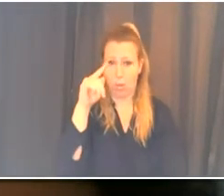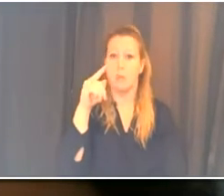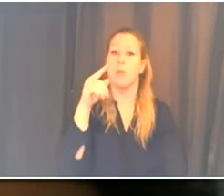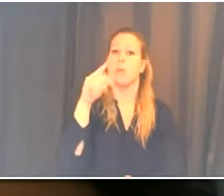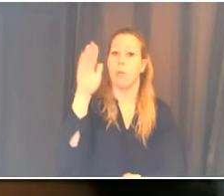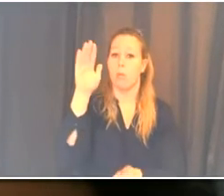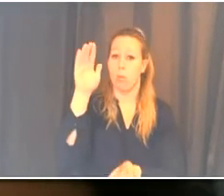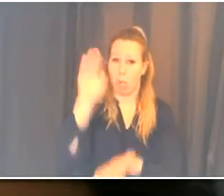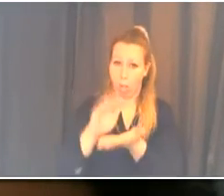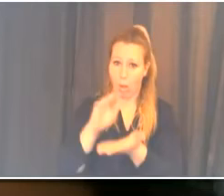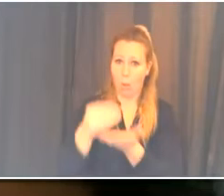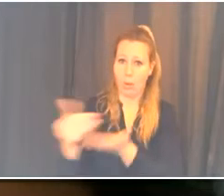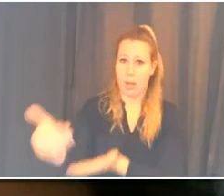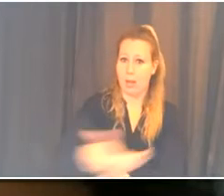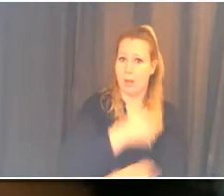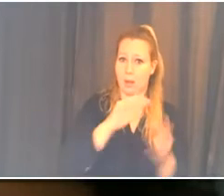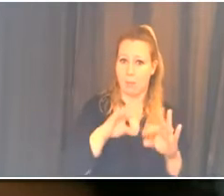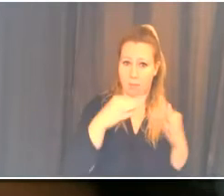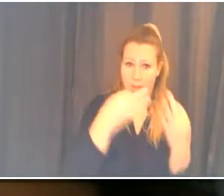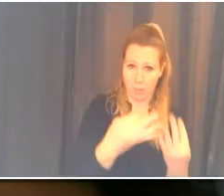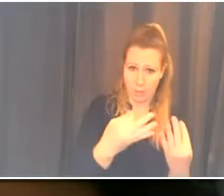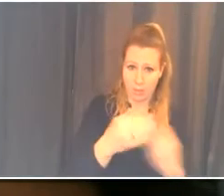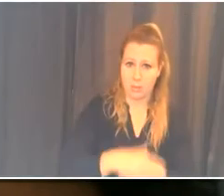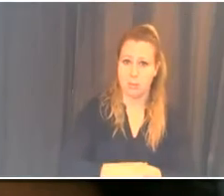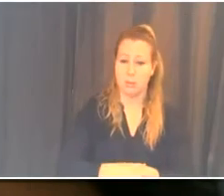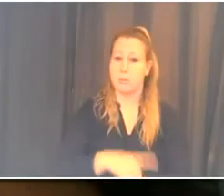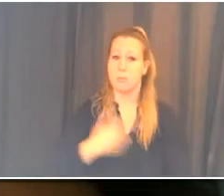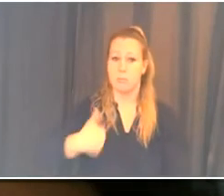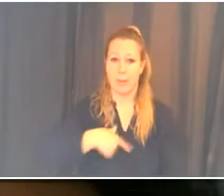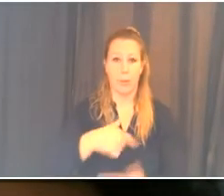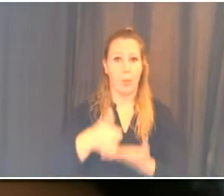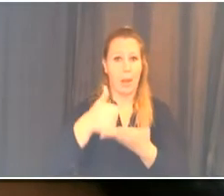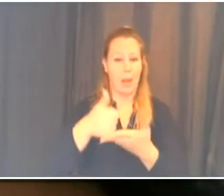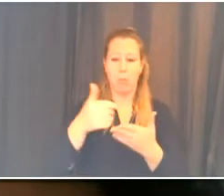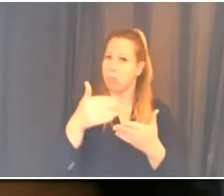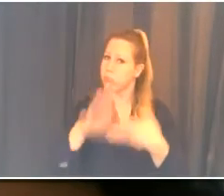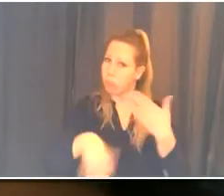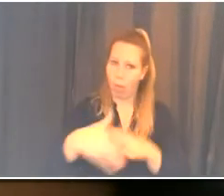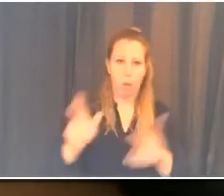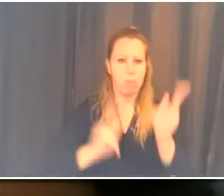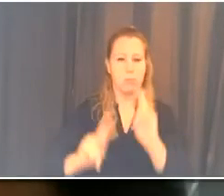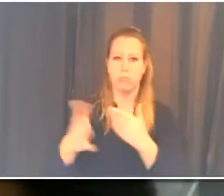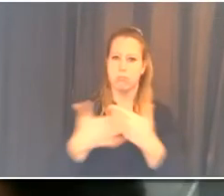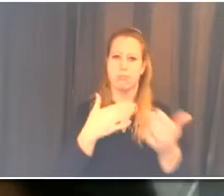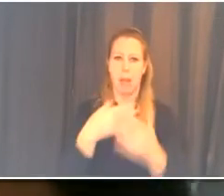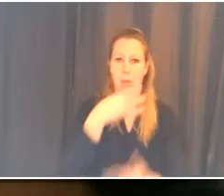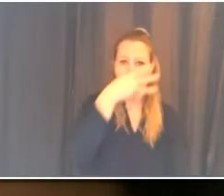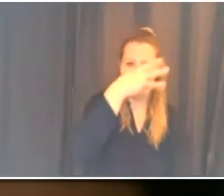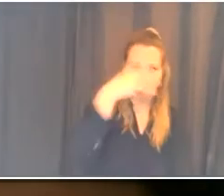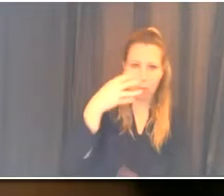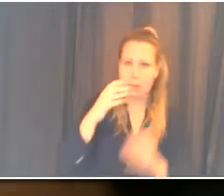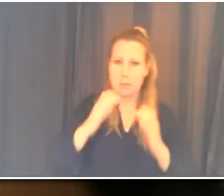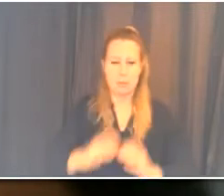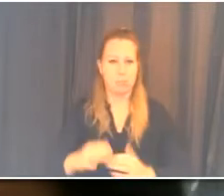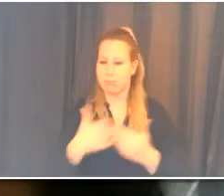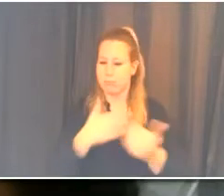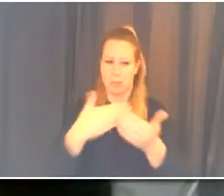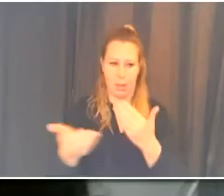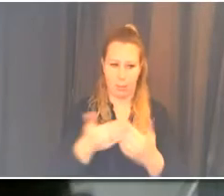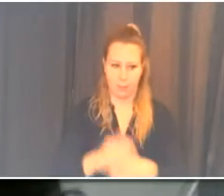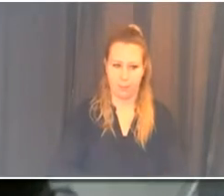legal and support services to individuals affected by DV Although our physical offices were closed in